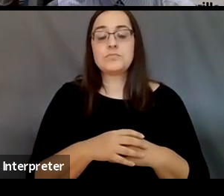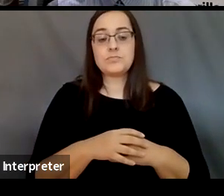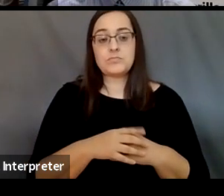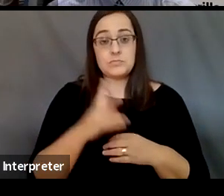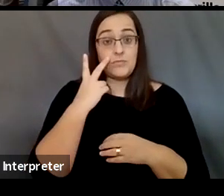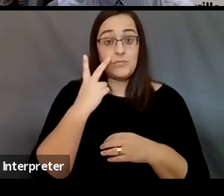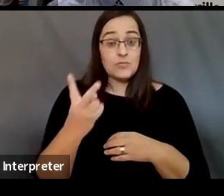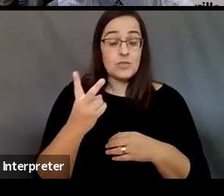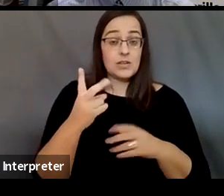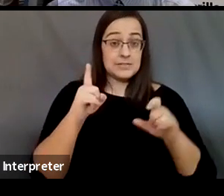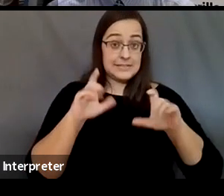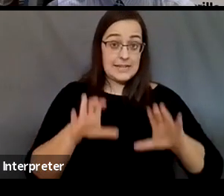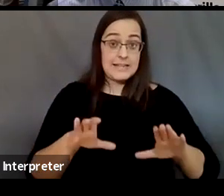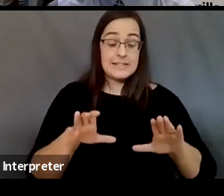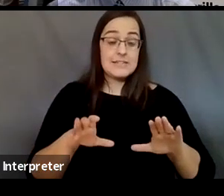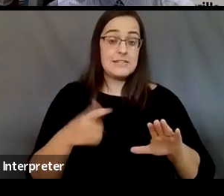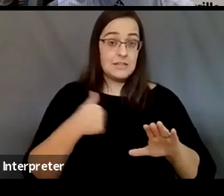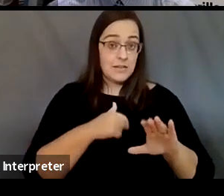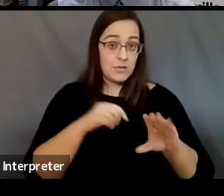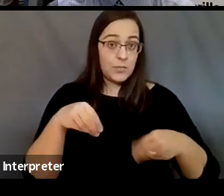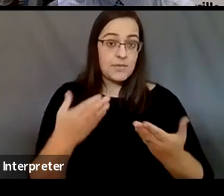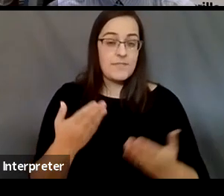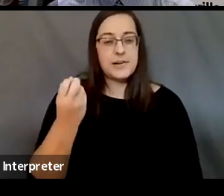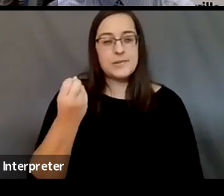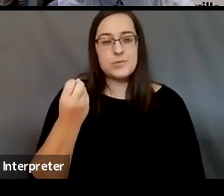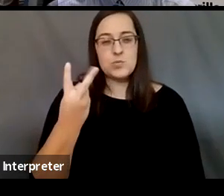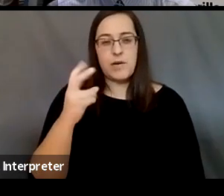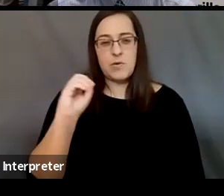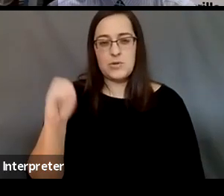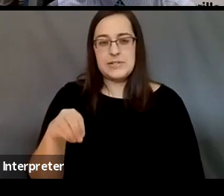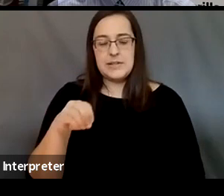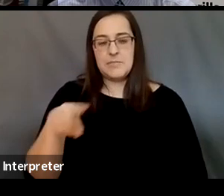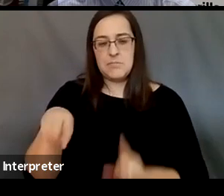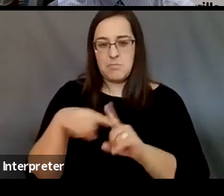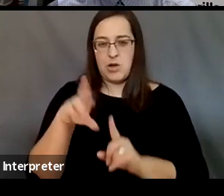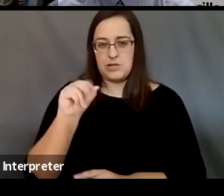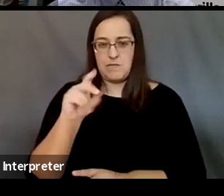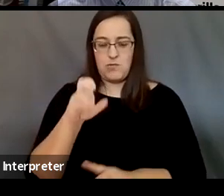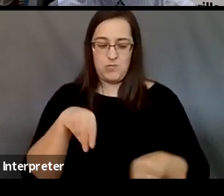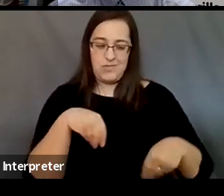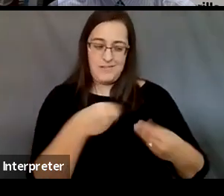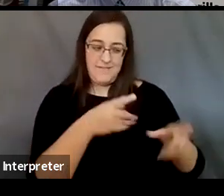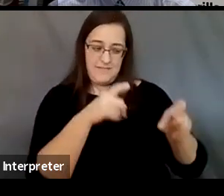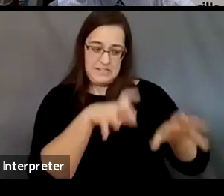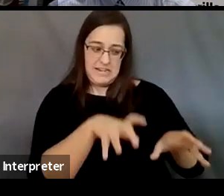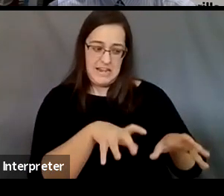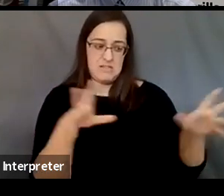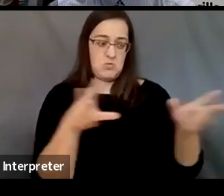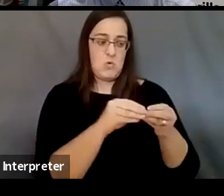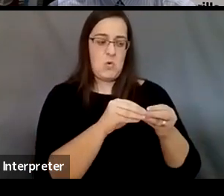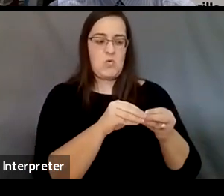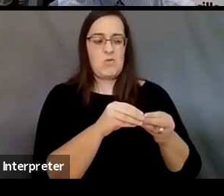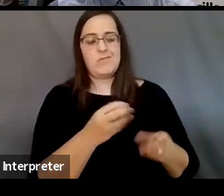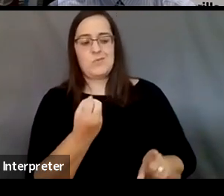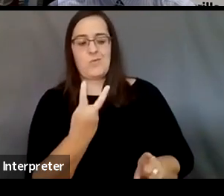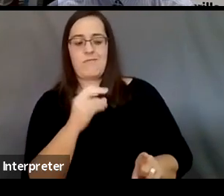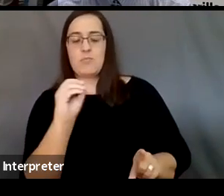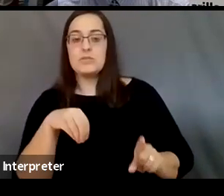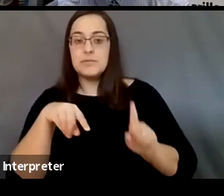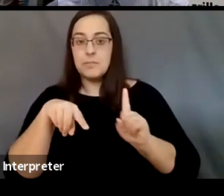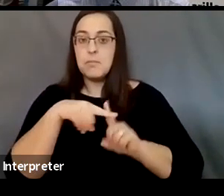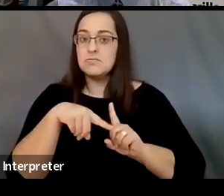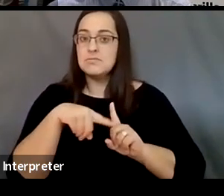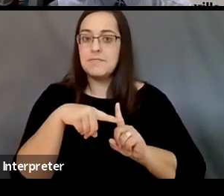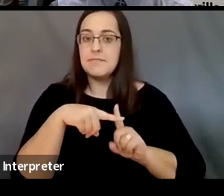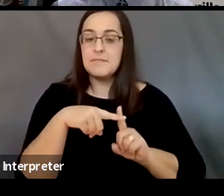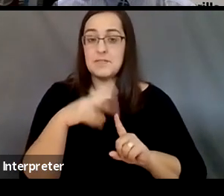for the testing that we're doing about a 12% positivity rate this month. Since the outset of the